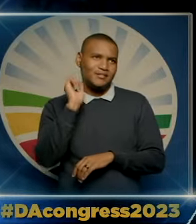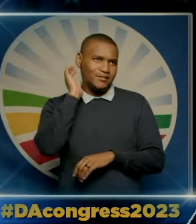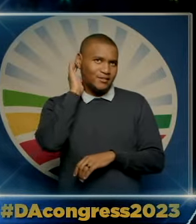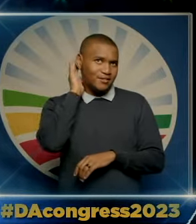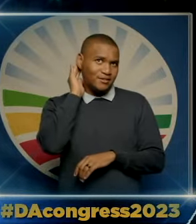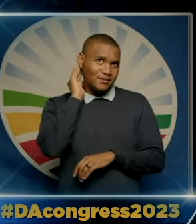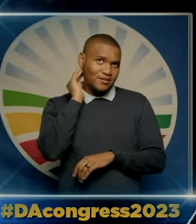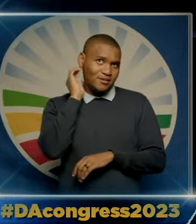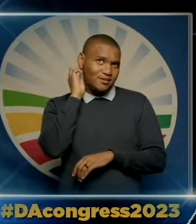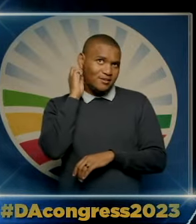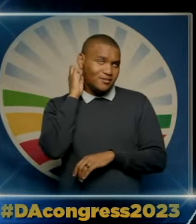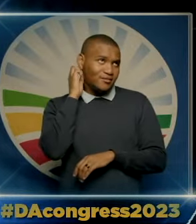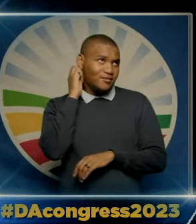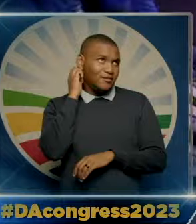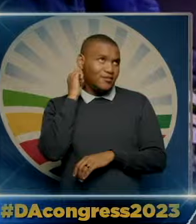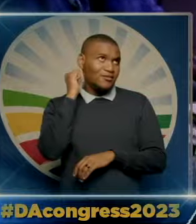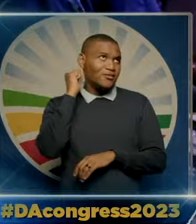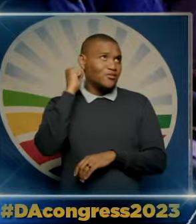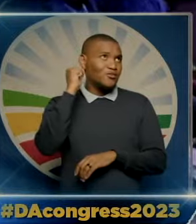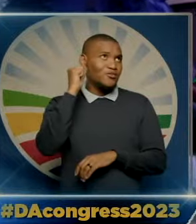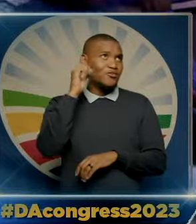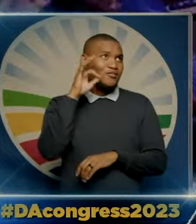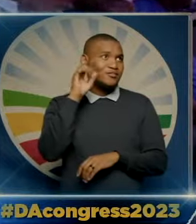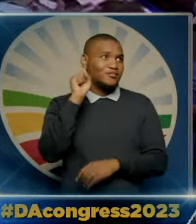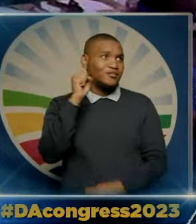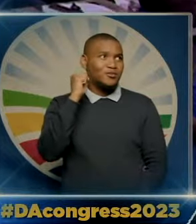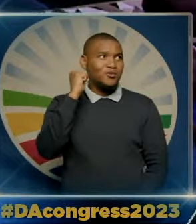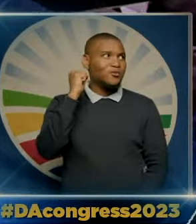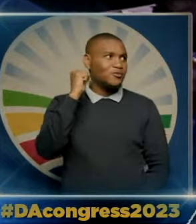alala. Oy, Freistat, hot Freistat.